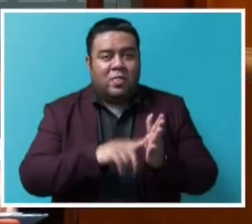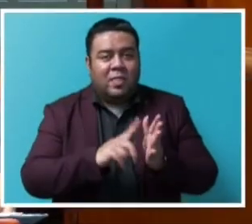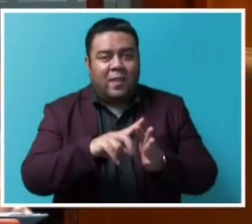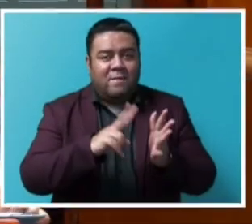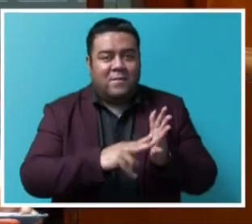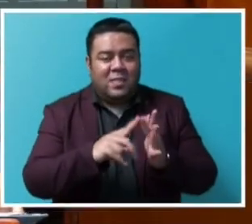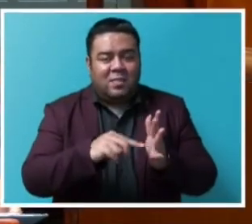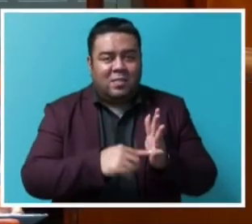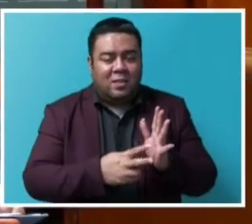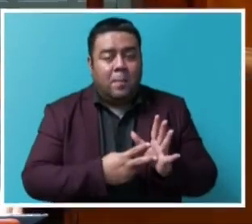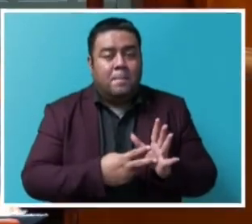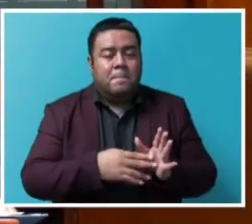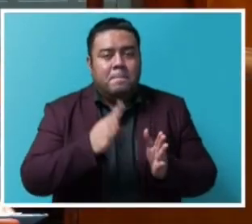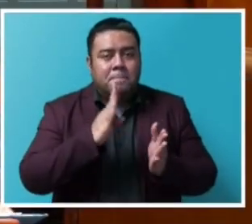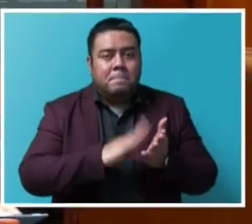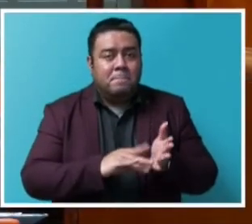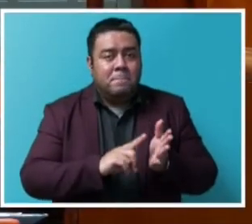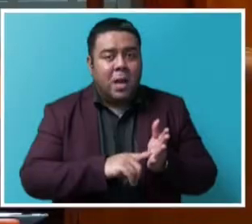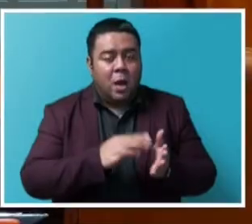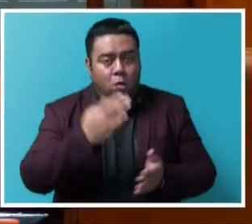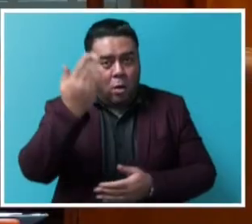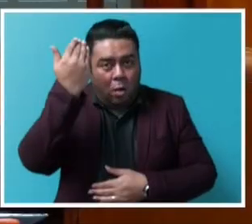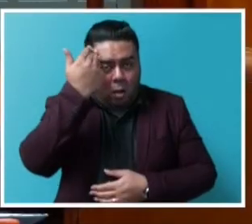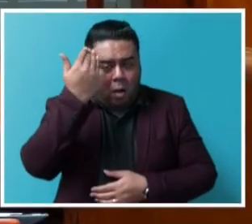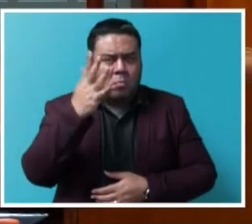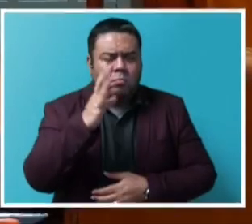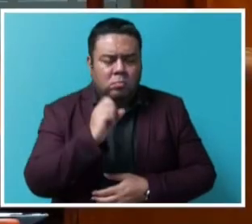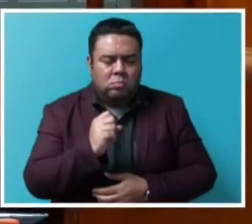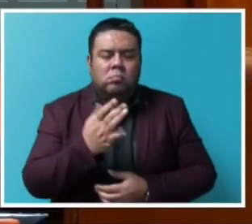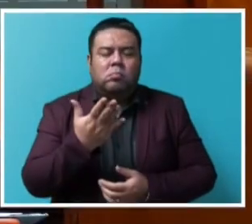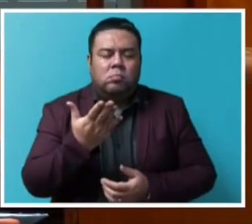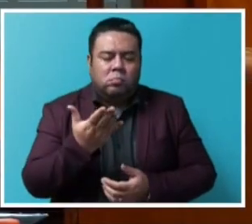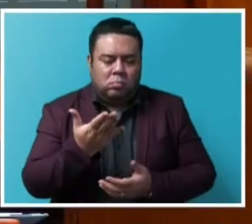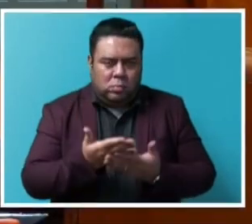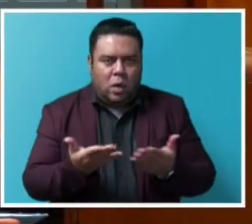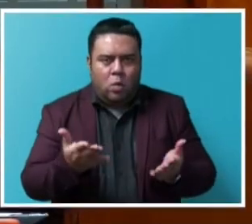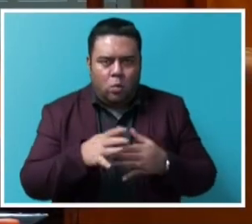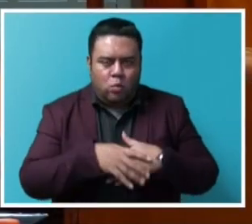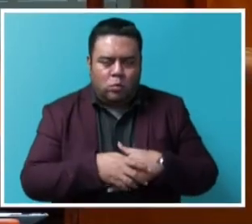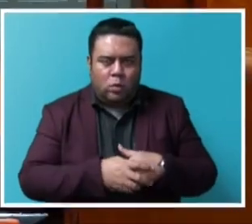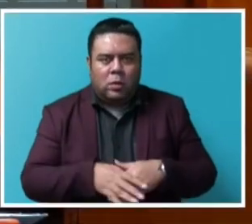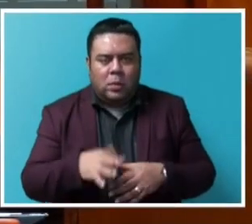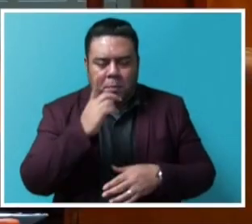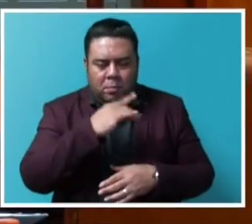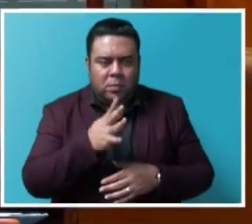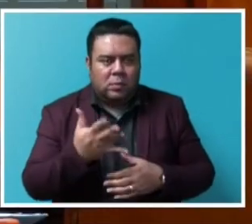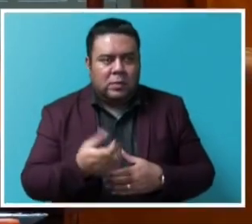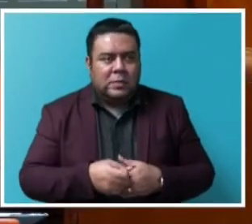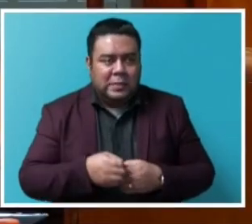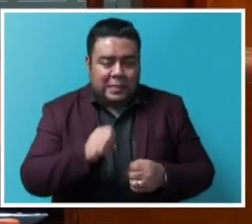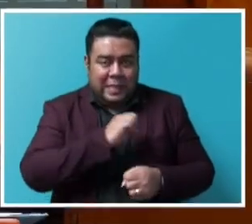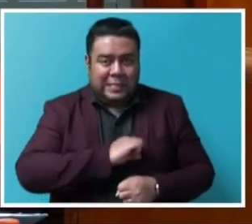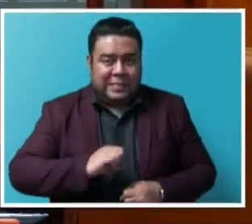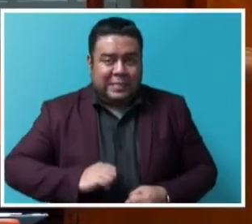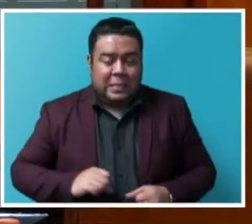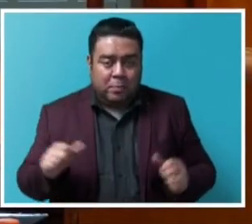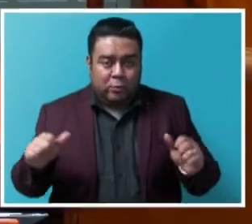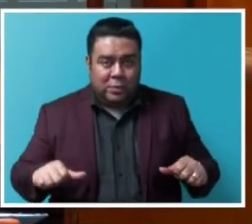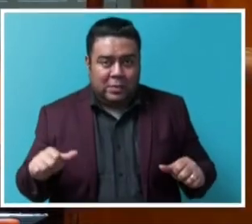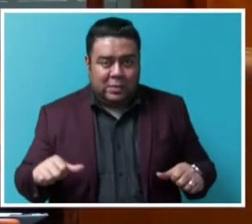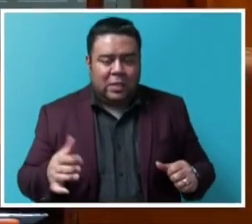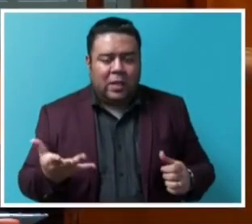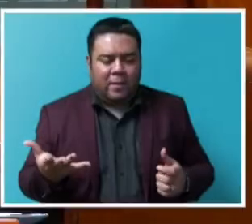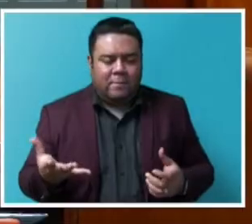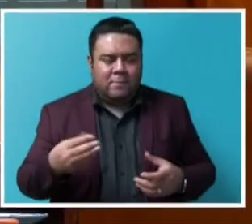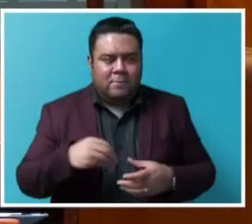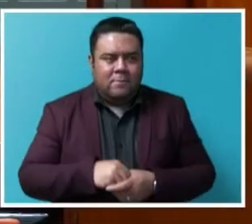Kambamara. His Excellency the President and the government have also been honored to have hosted